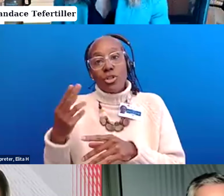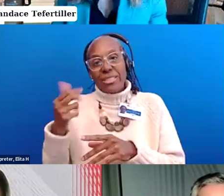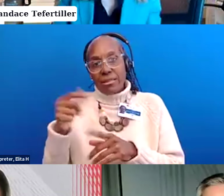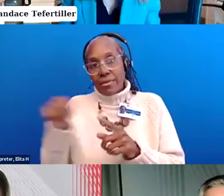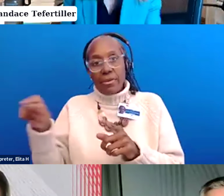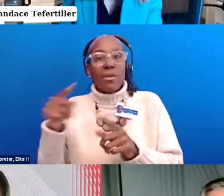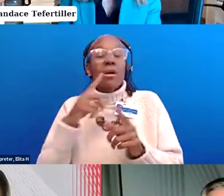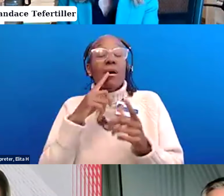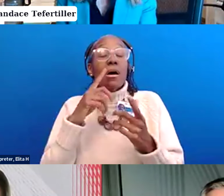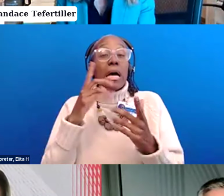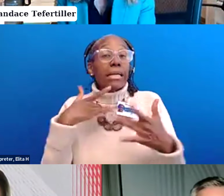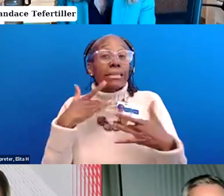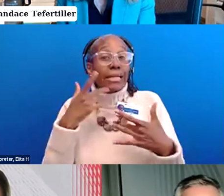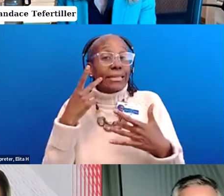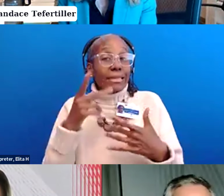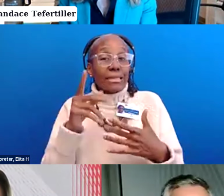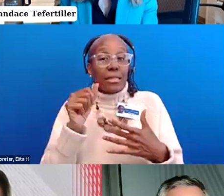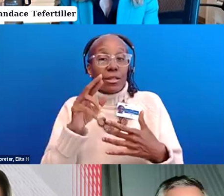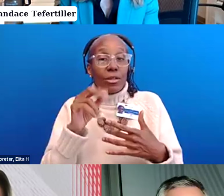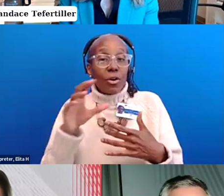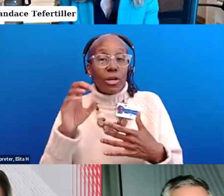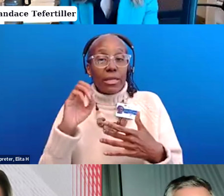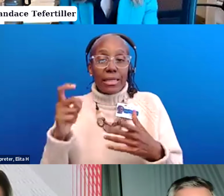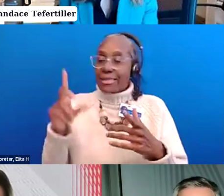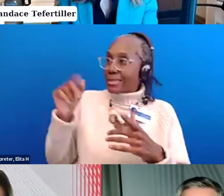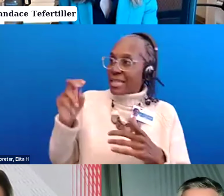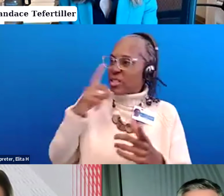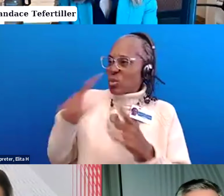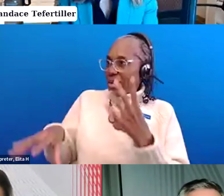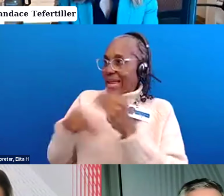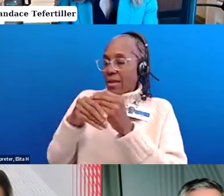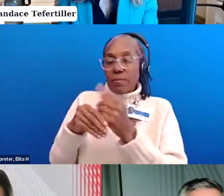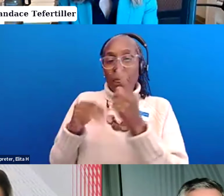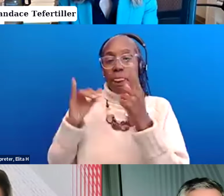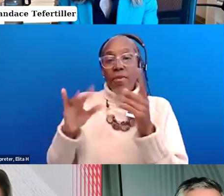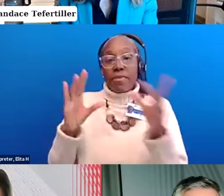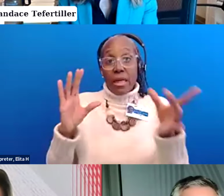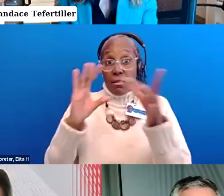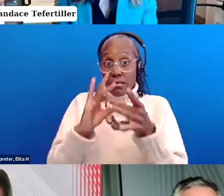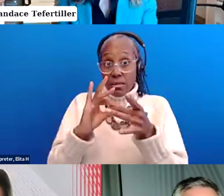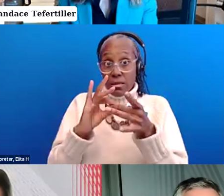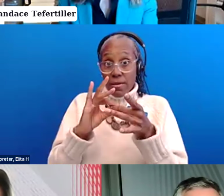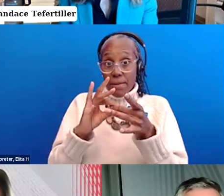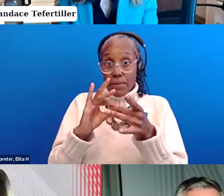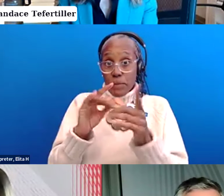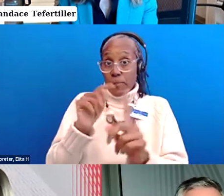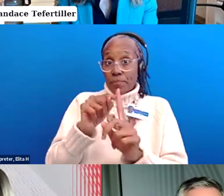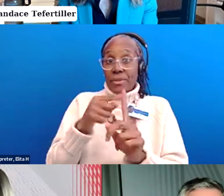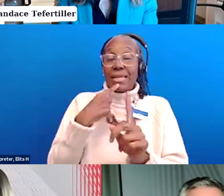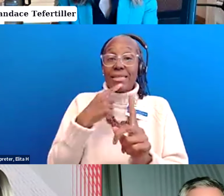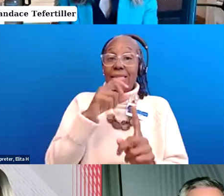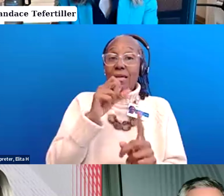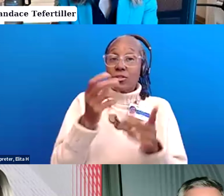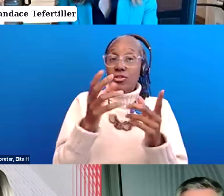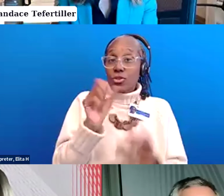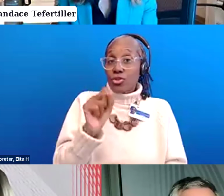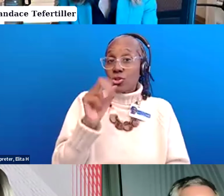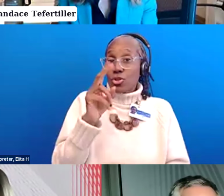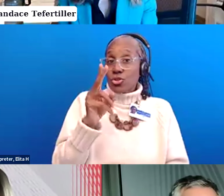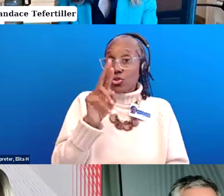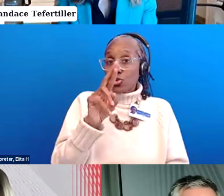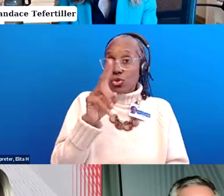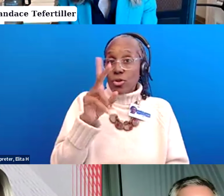very excited to see the ARC-EX. One more thing, Marco. Yes, even though that link, if I may, even though that link says survey,